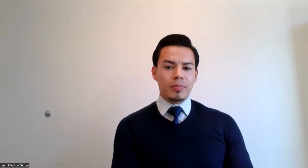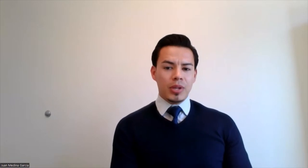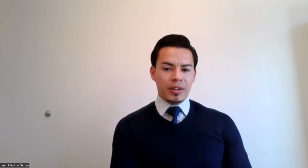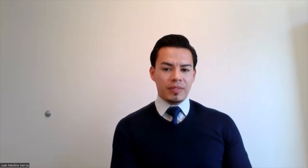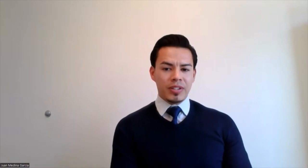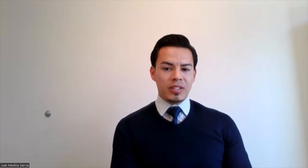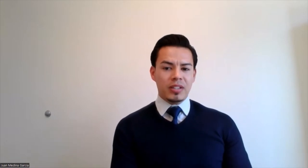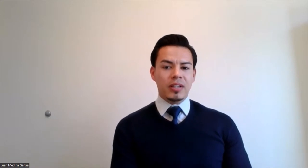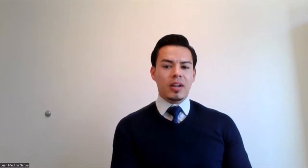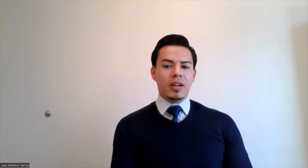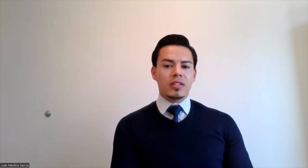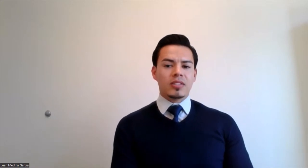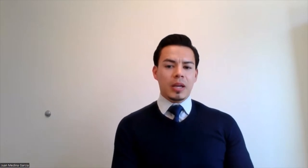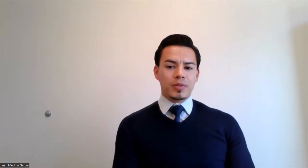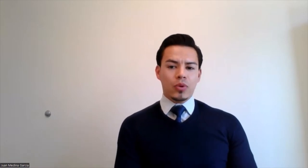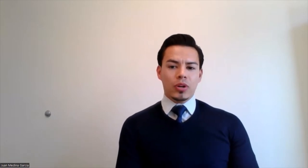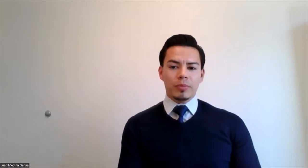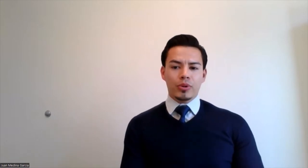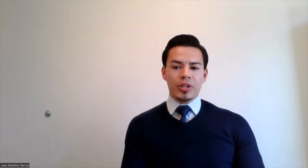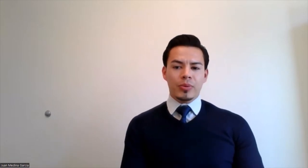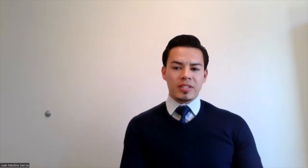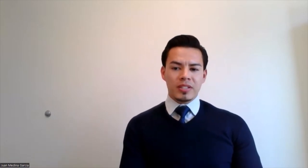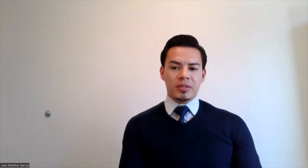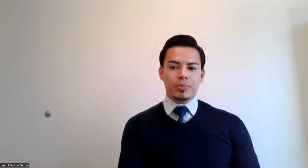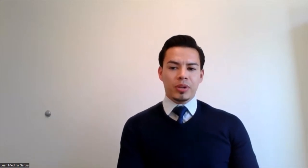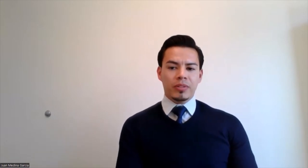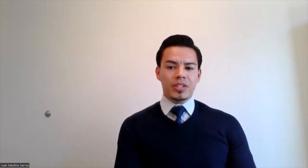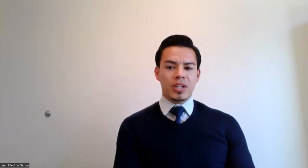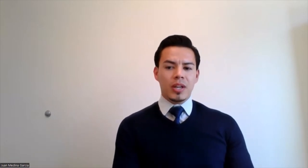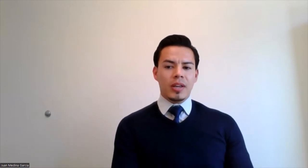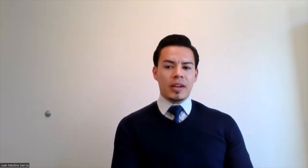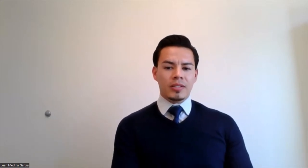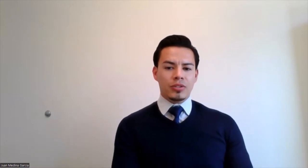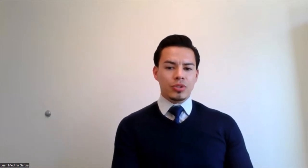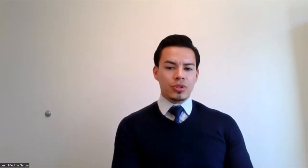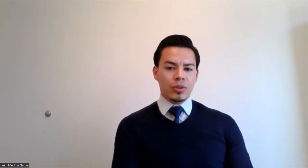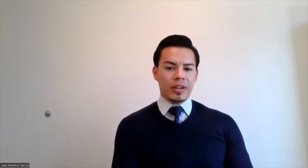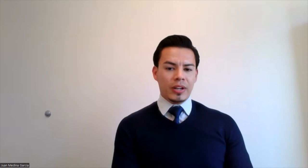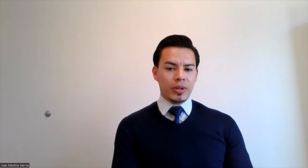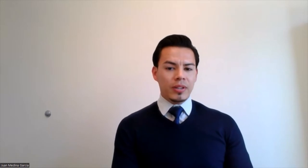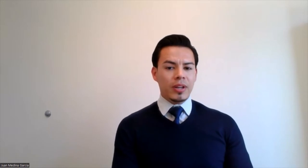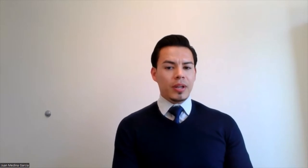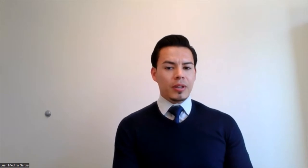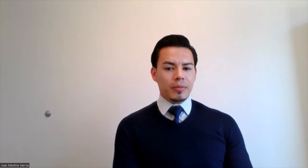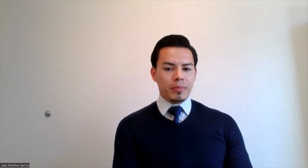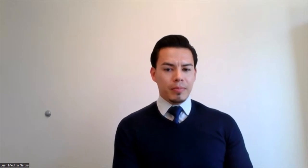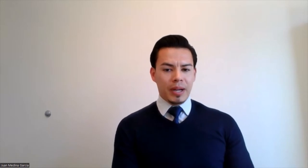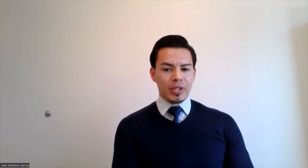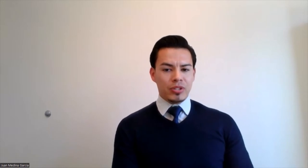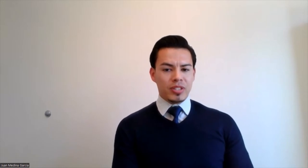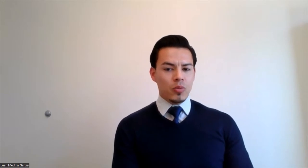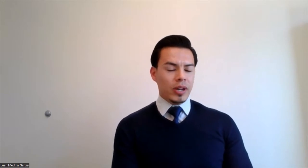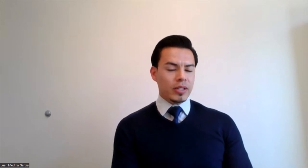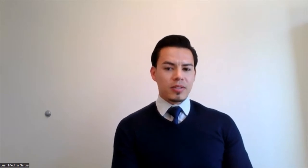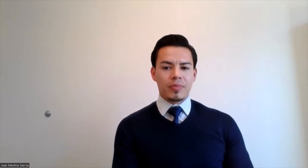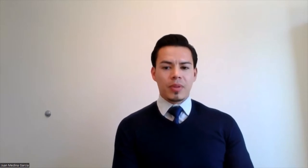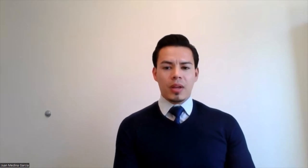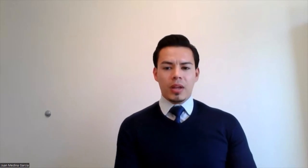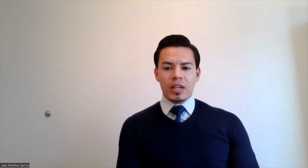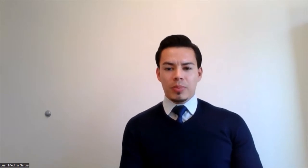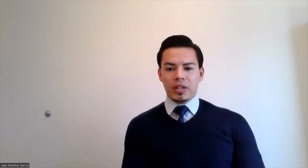talk, Beyond Diversity, Steps for Uprooting Racism, Privilege, and Institutional Inequity by Mr. Tim